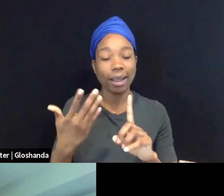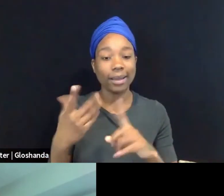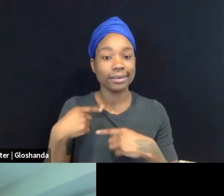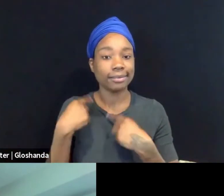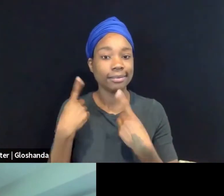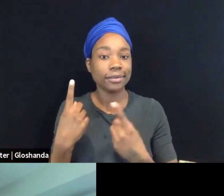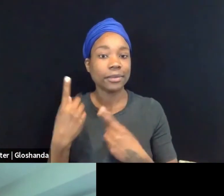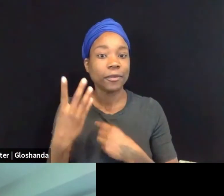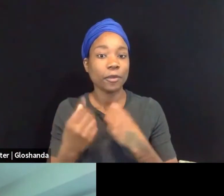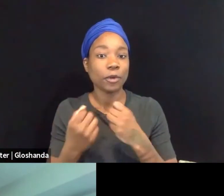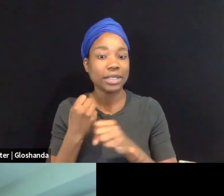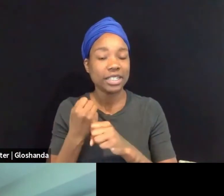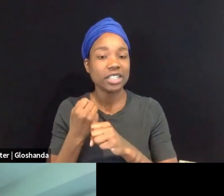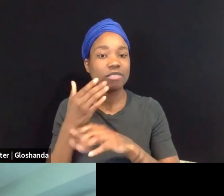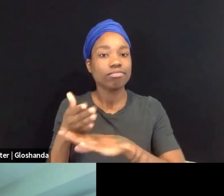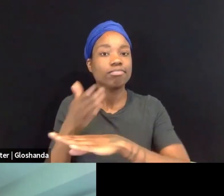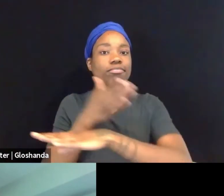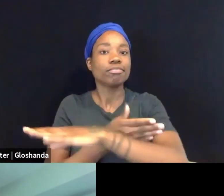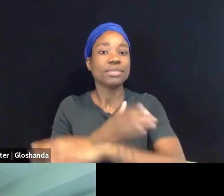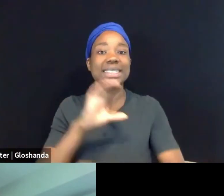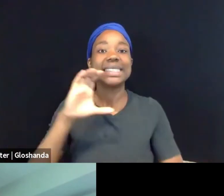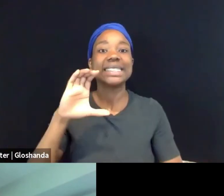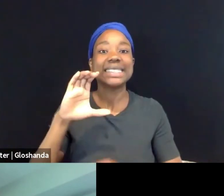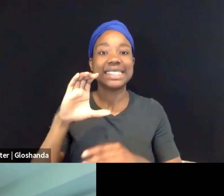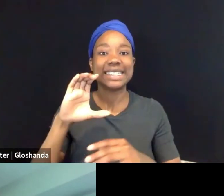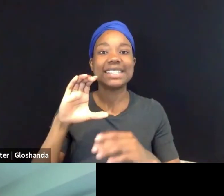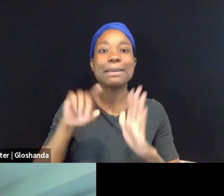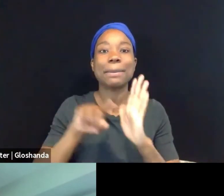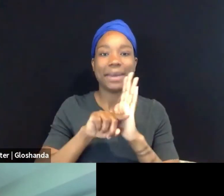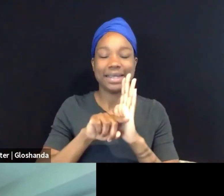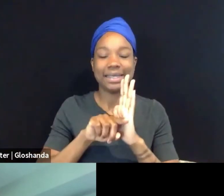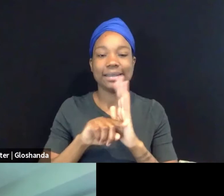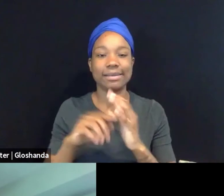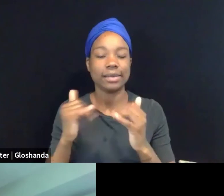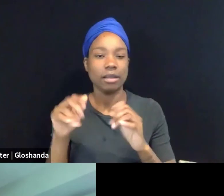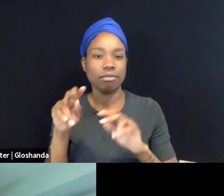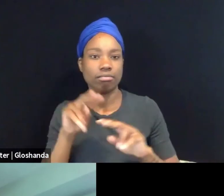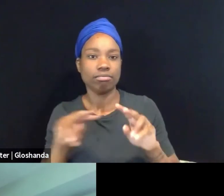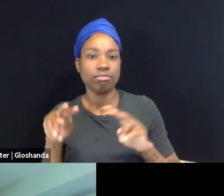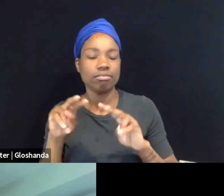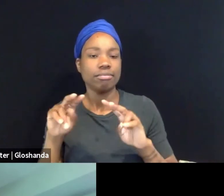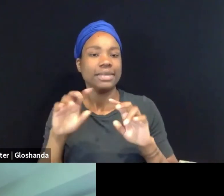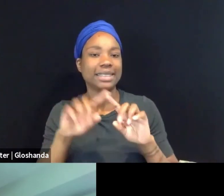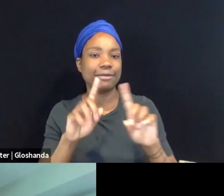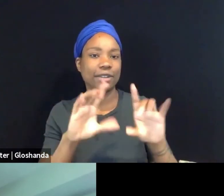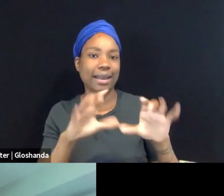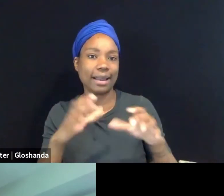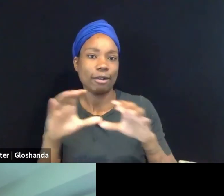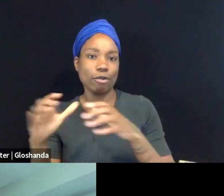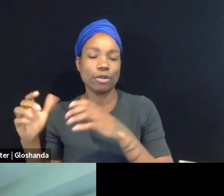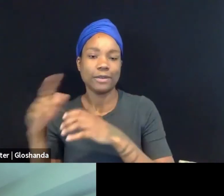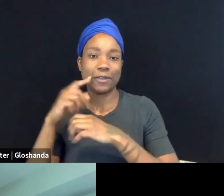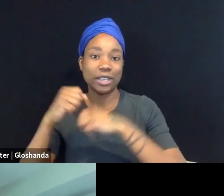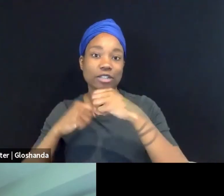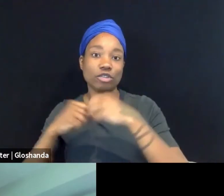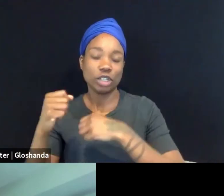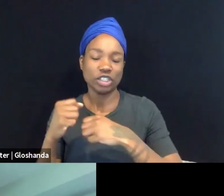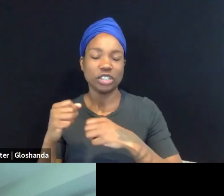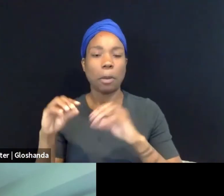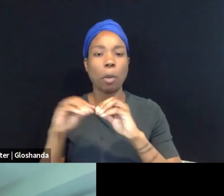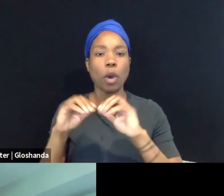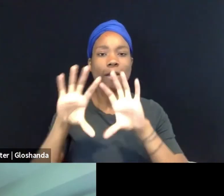When we look across these 17 categories of infrastructure, you can see we're taking a really holistic look